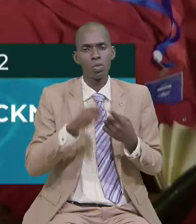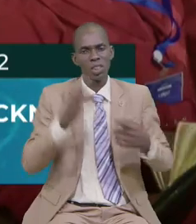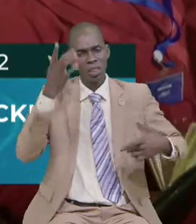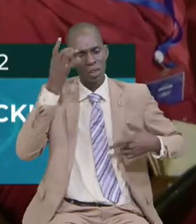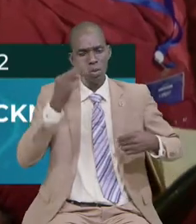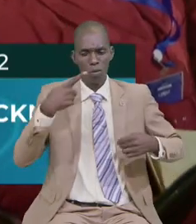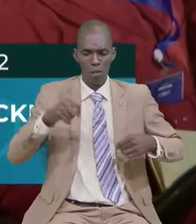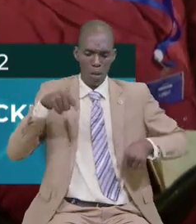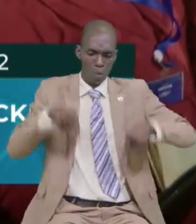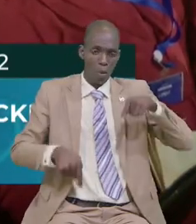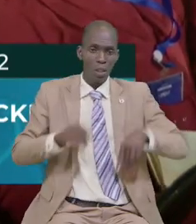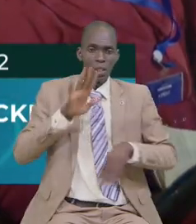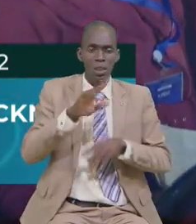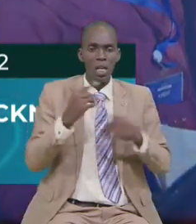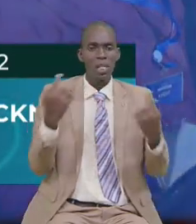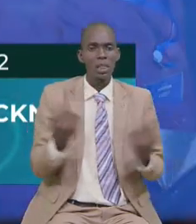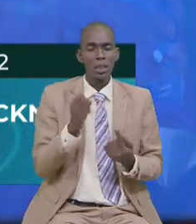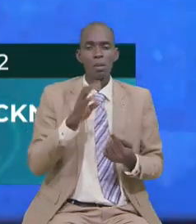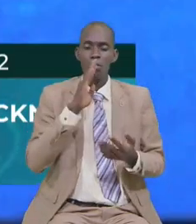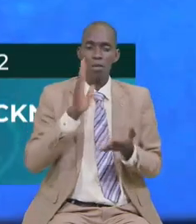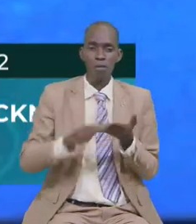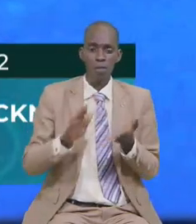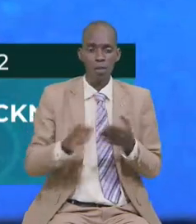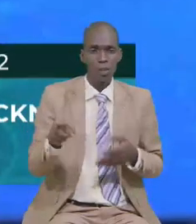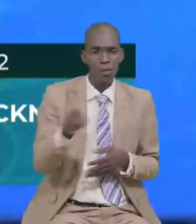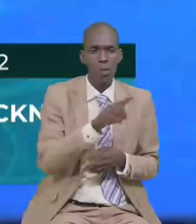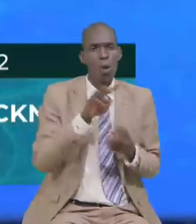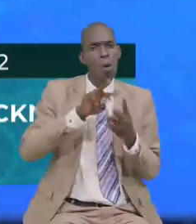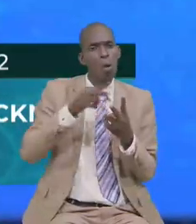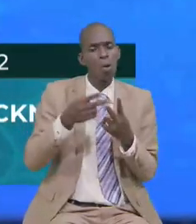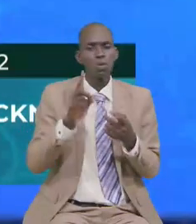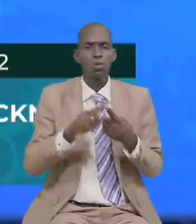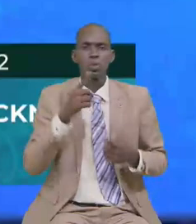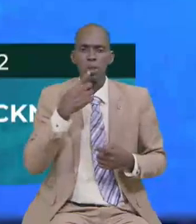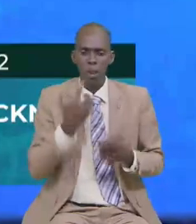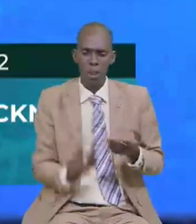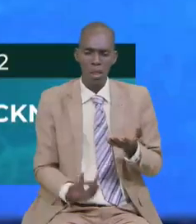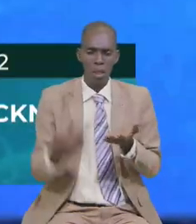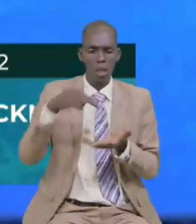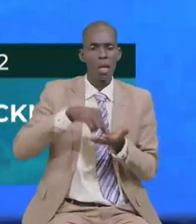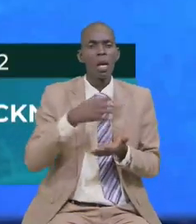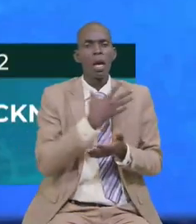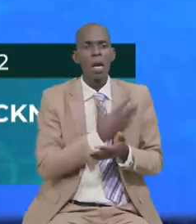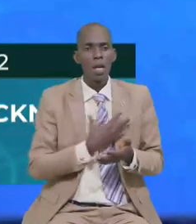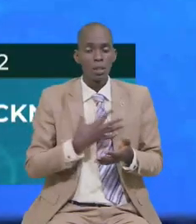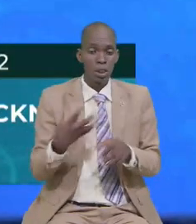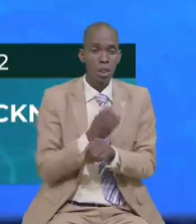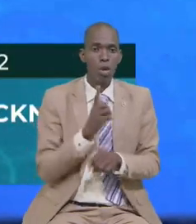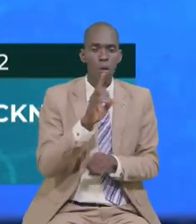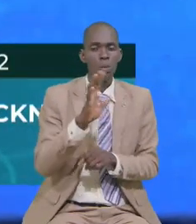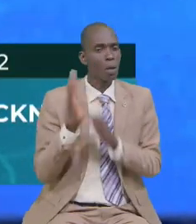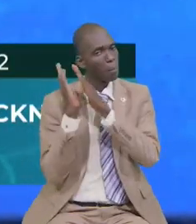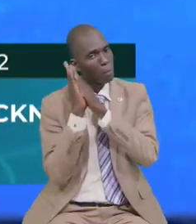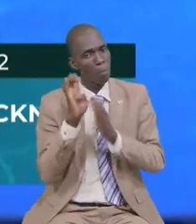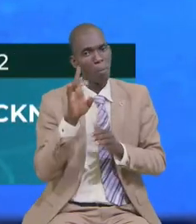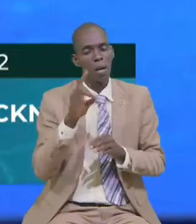thy sins be forgiven thee, or to say, arise, take up your bed and